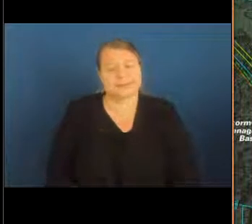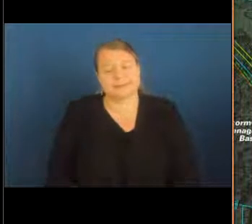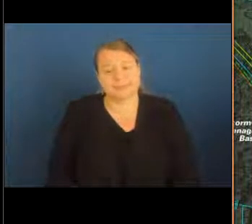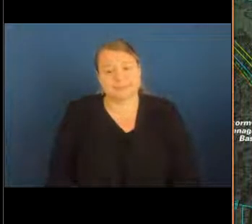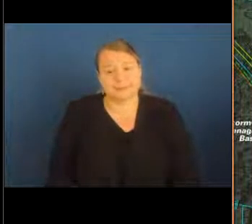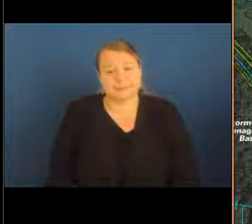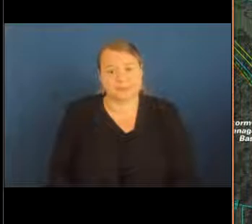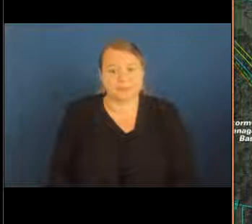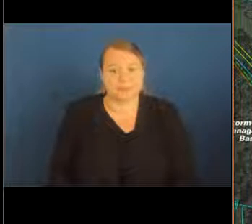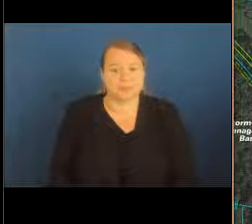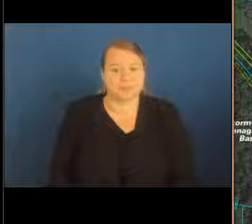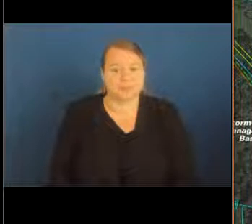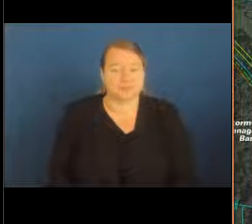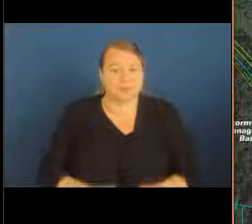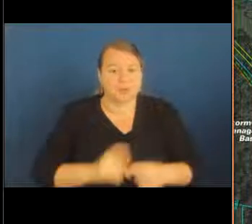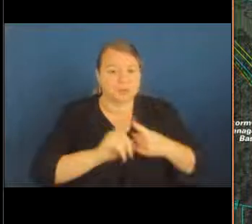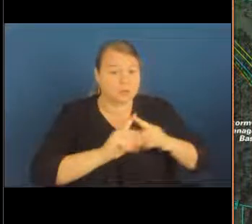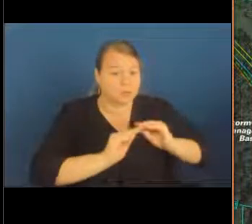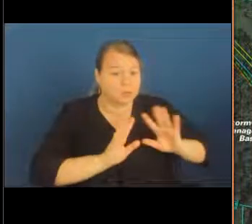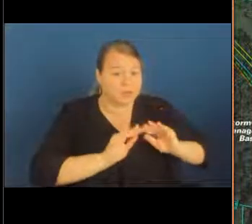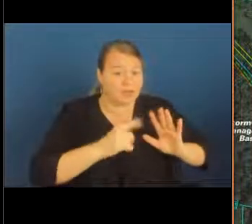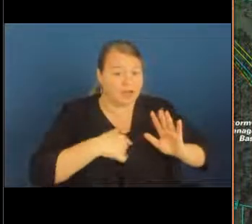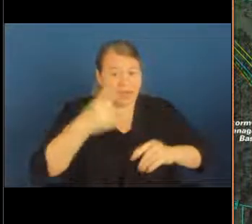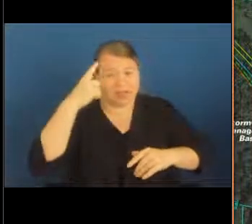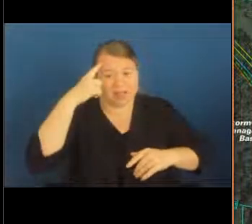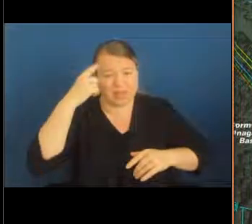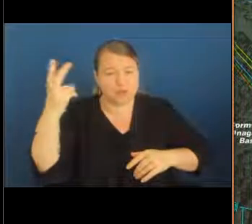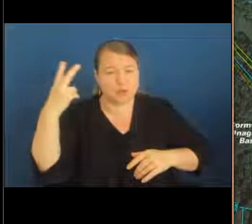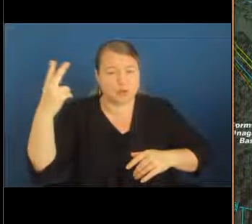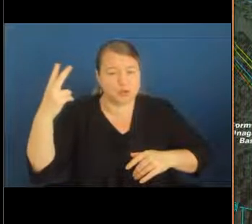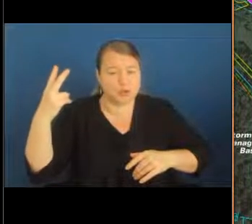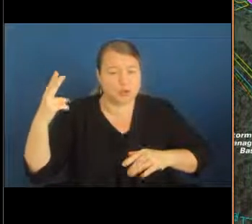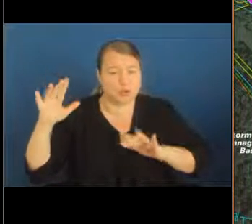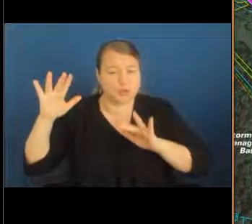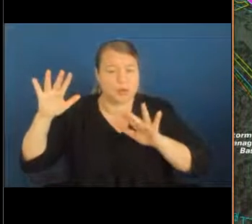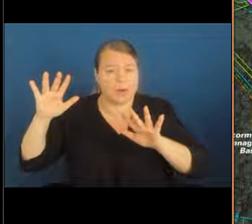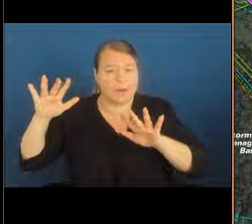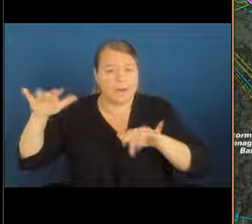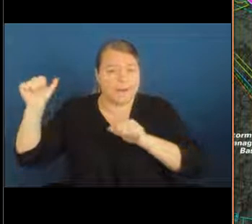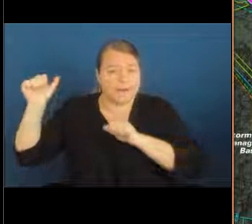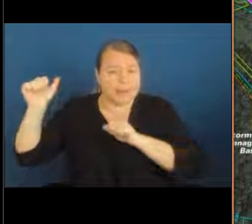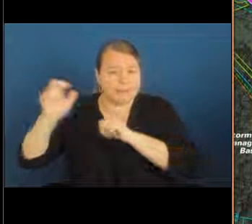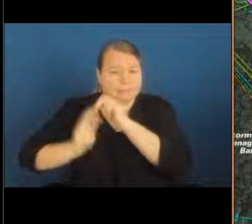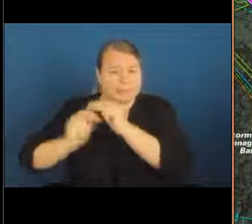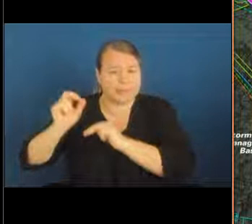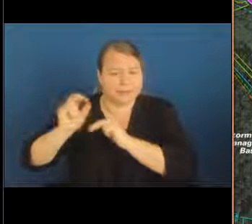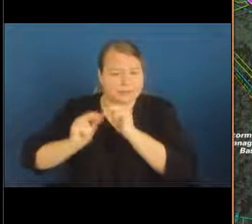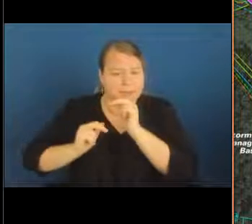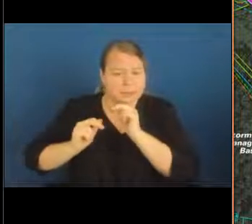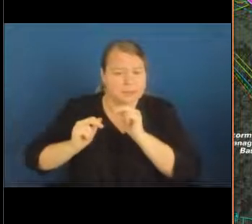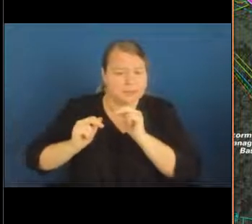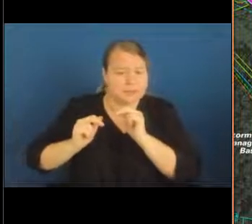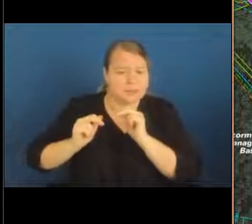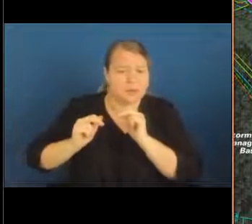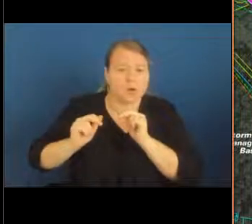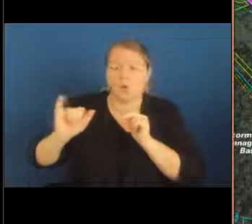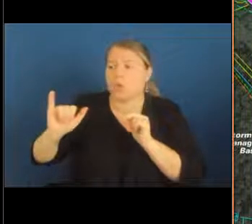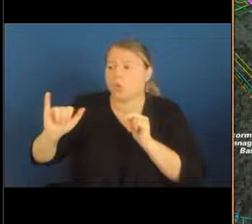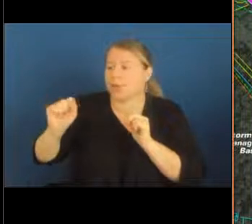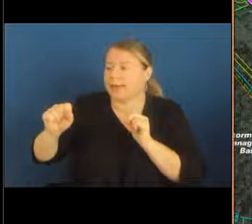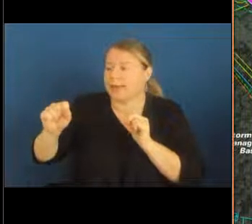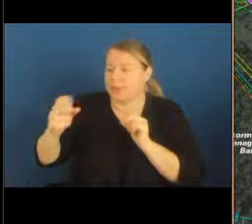And Zamir, just to clarify, I think the 2 abandoned buildings that were raised in the question are probably those